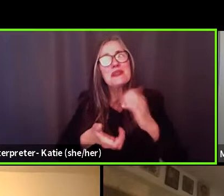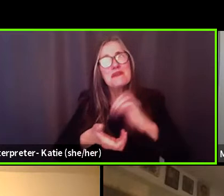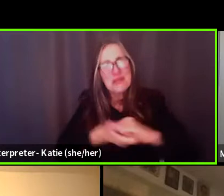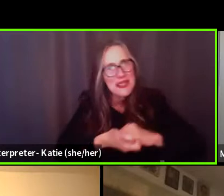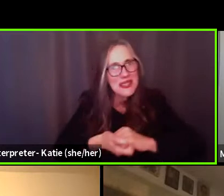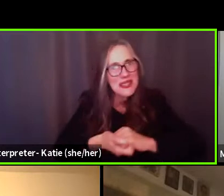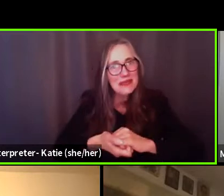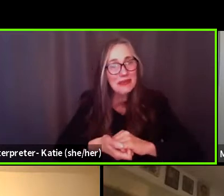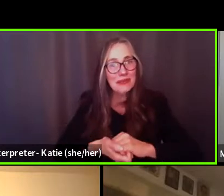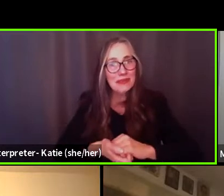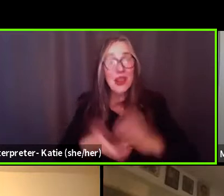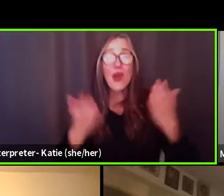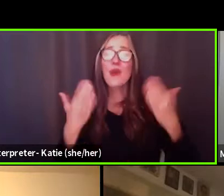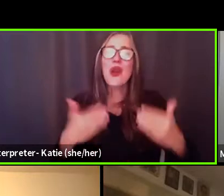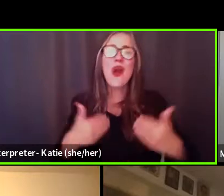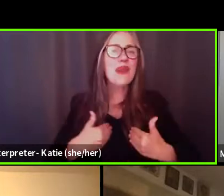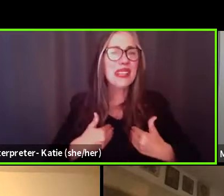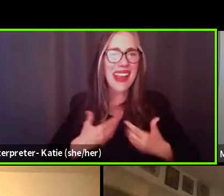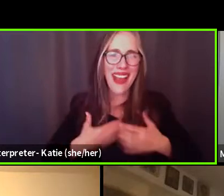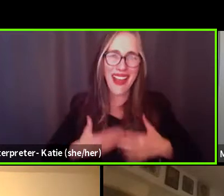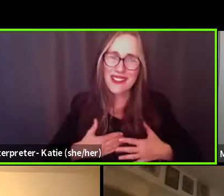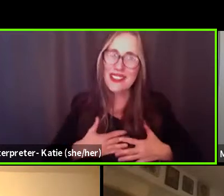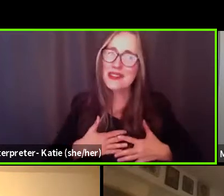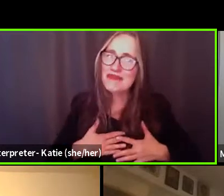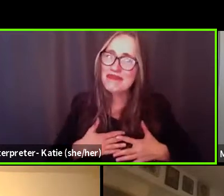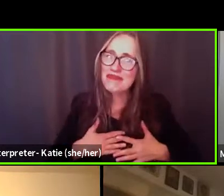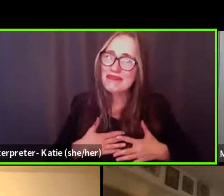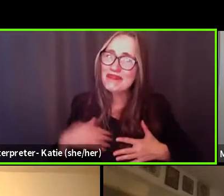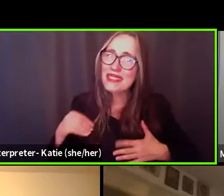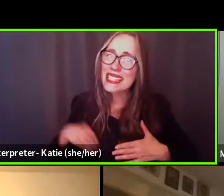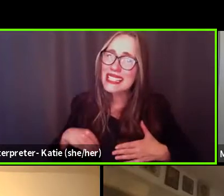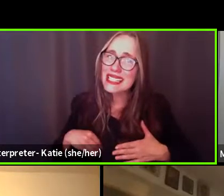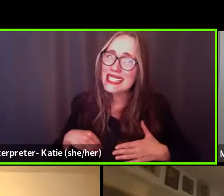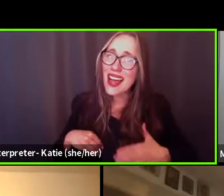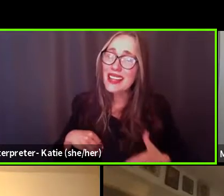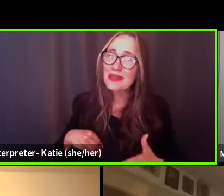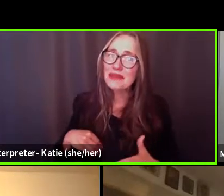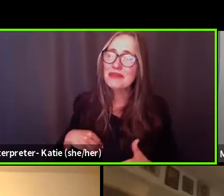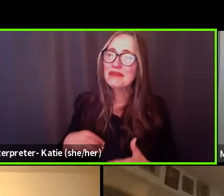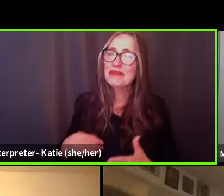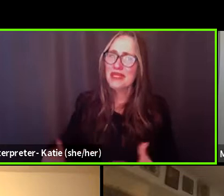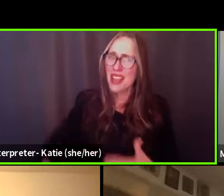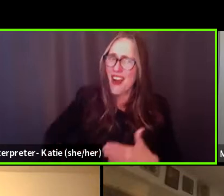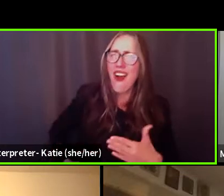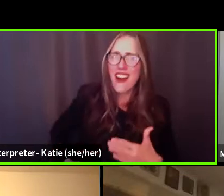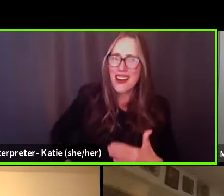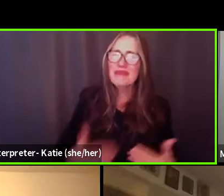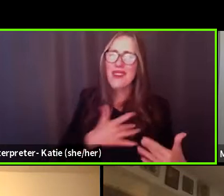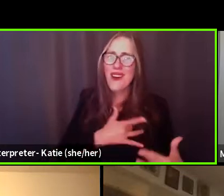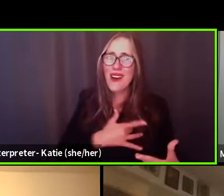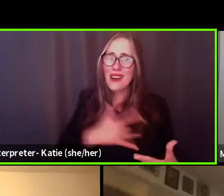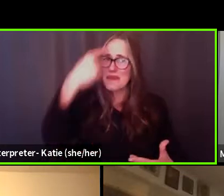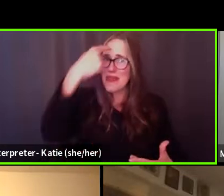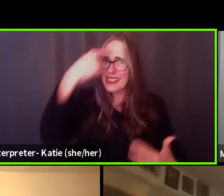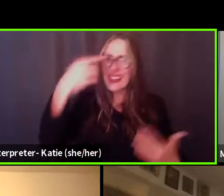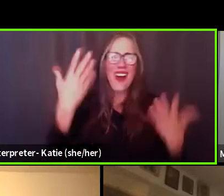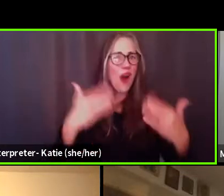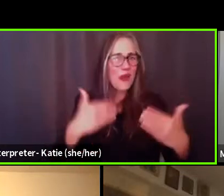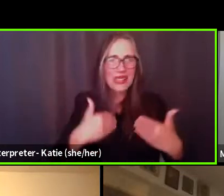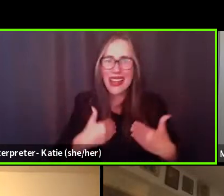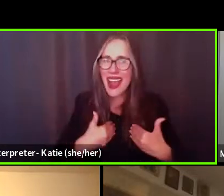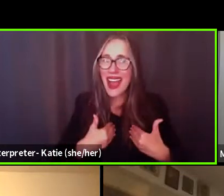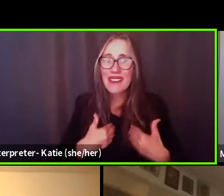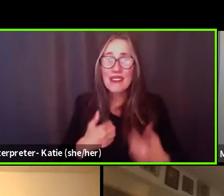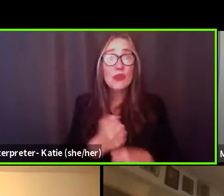society what we need to do however is to investigate the past in the past it prevents us from seeing our shared